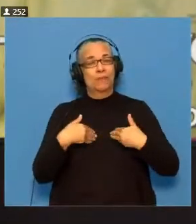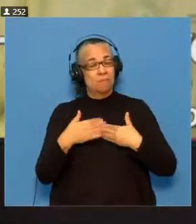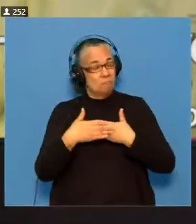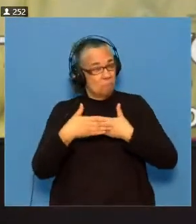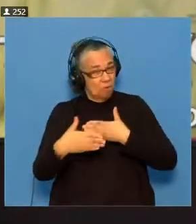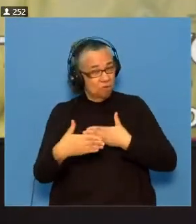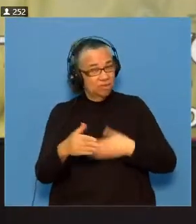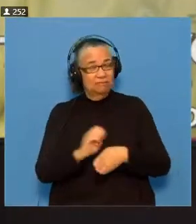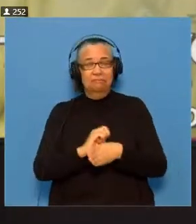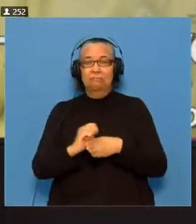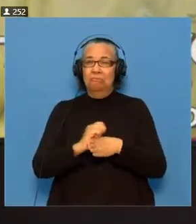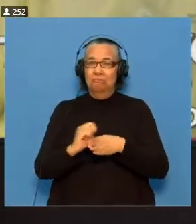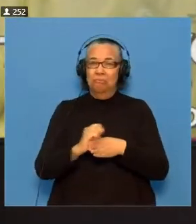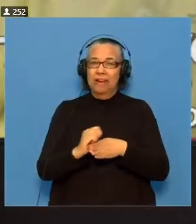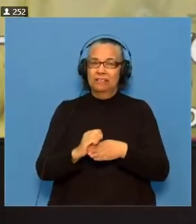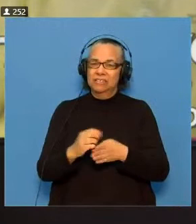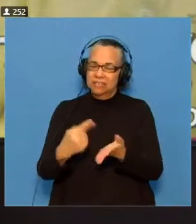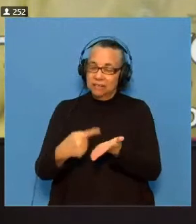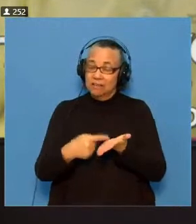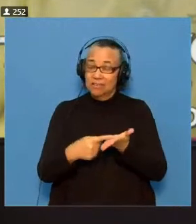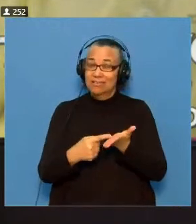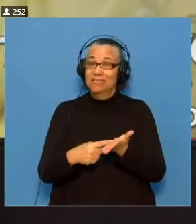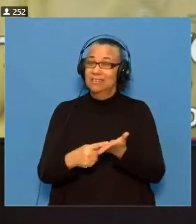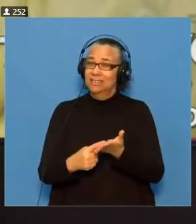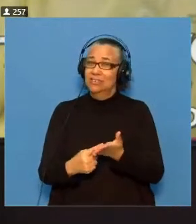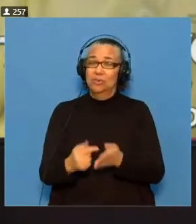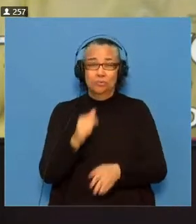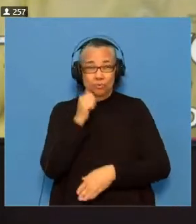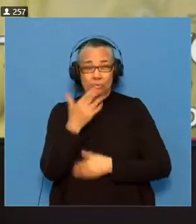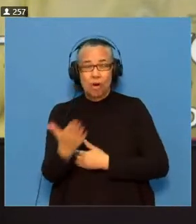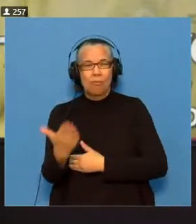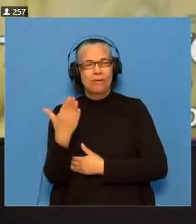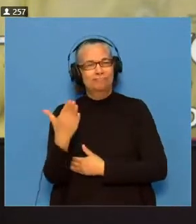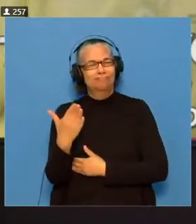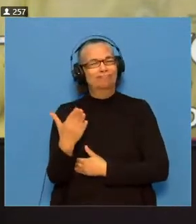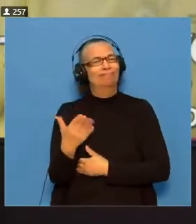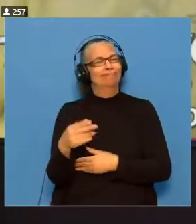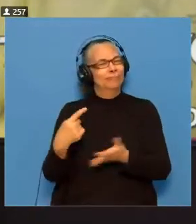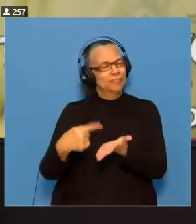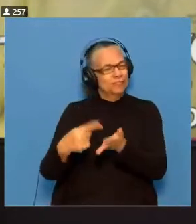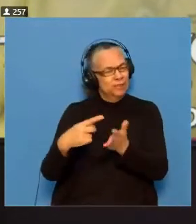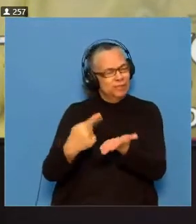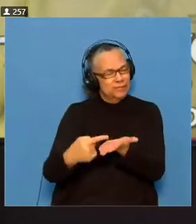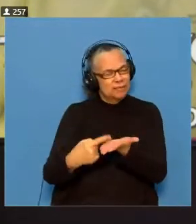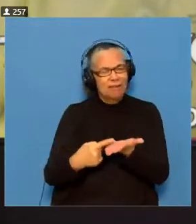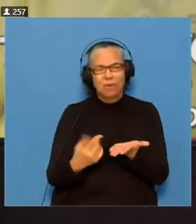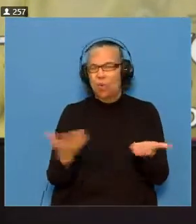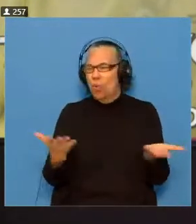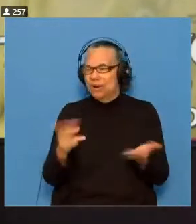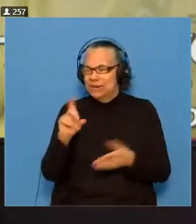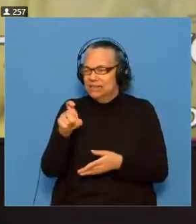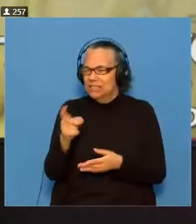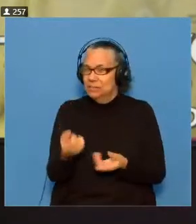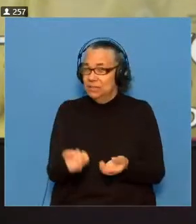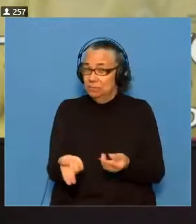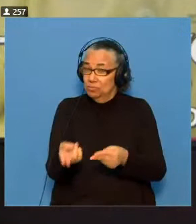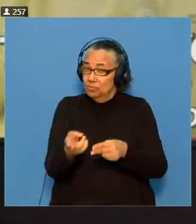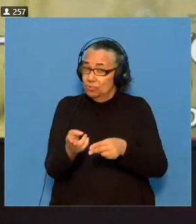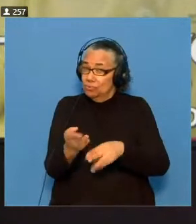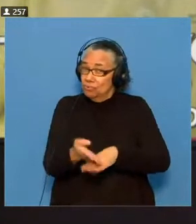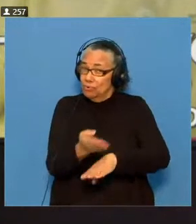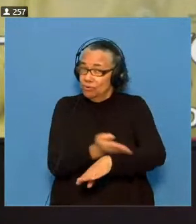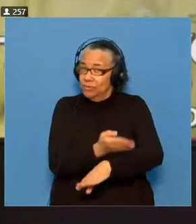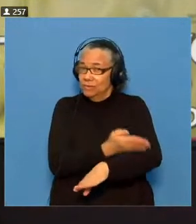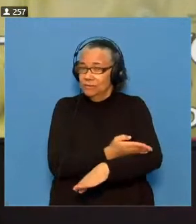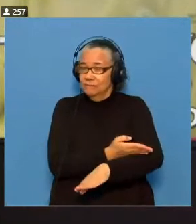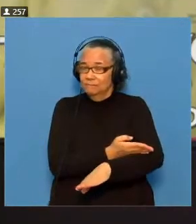post-exercise debriefing tomorrow morning to evaluate the exercise and determine what tweaks and improvements are necessary.